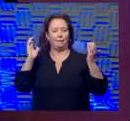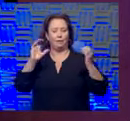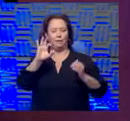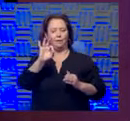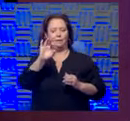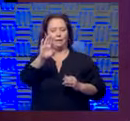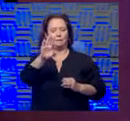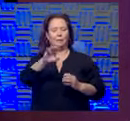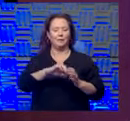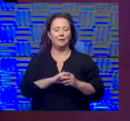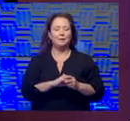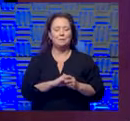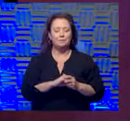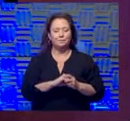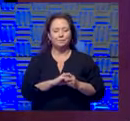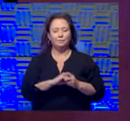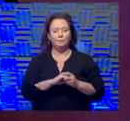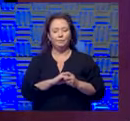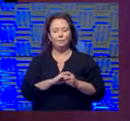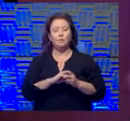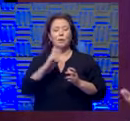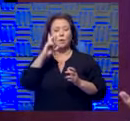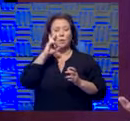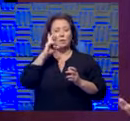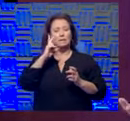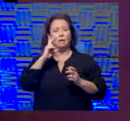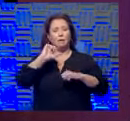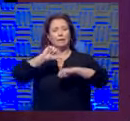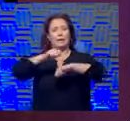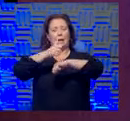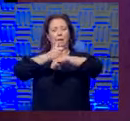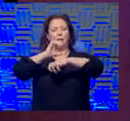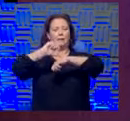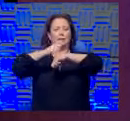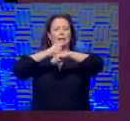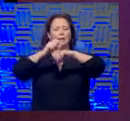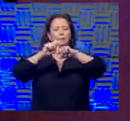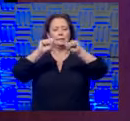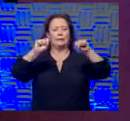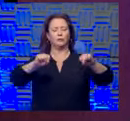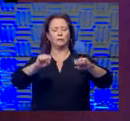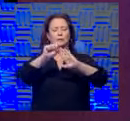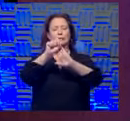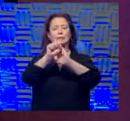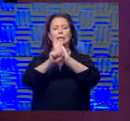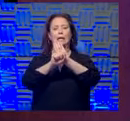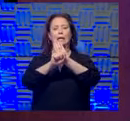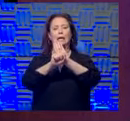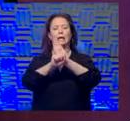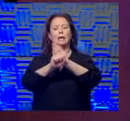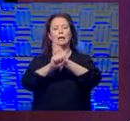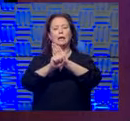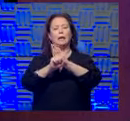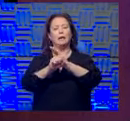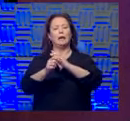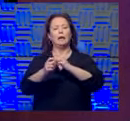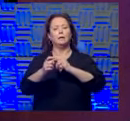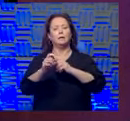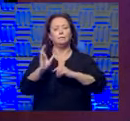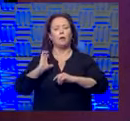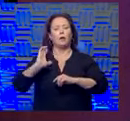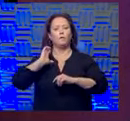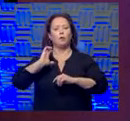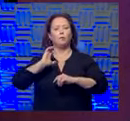One of the things that I did when we saw this unfolding and we set up incident command at the state was I brought aboard one of our former